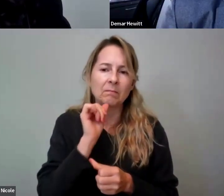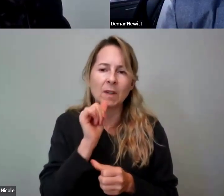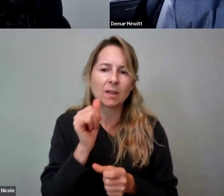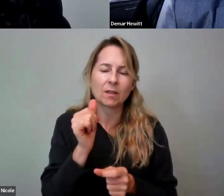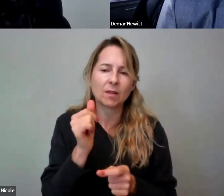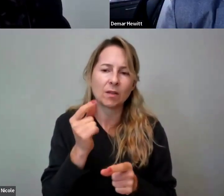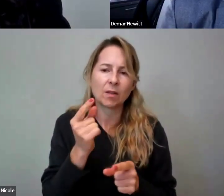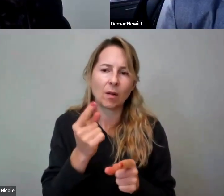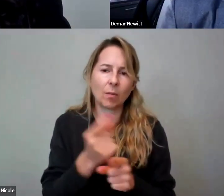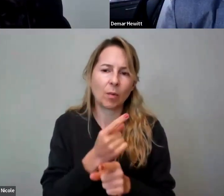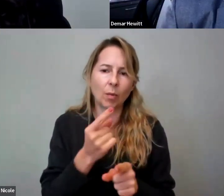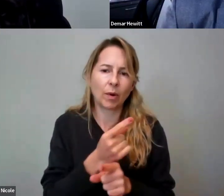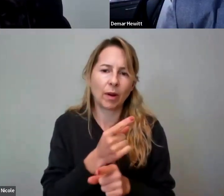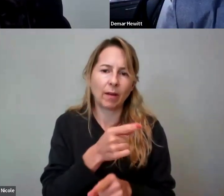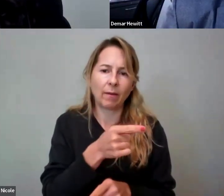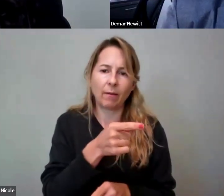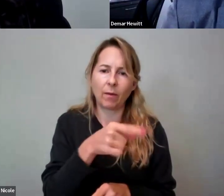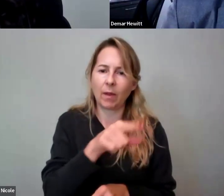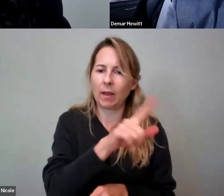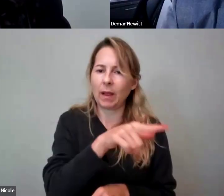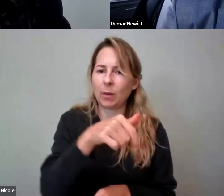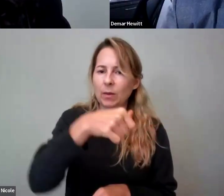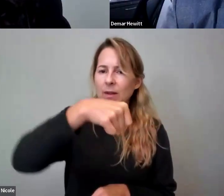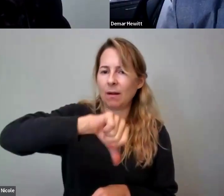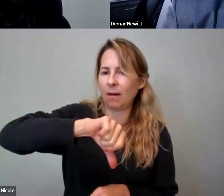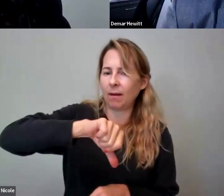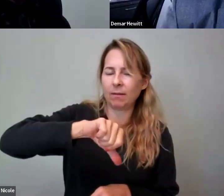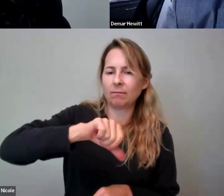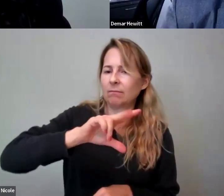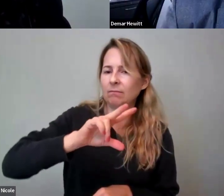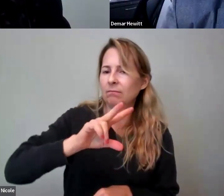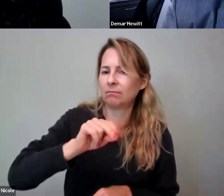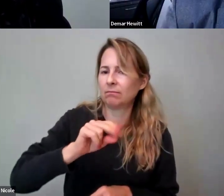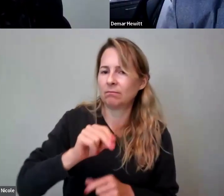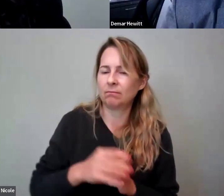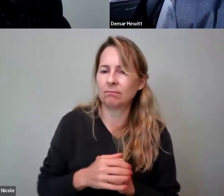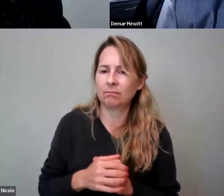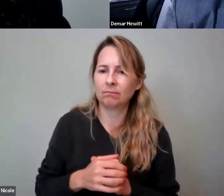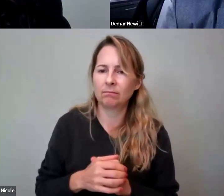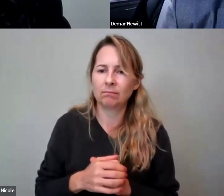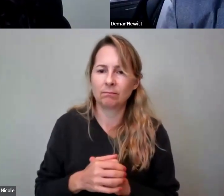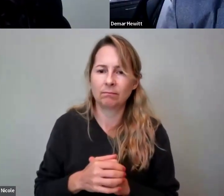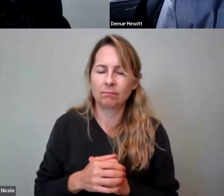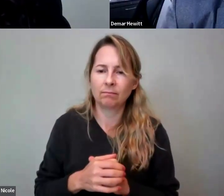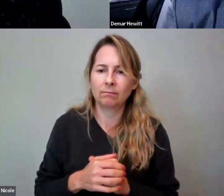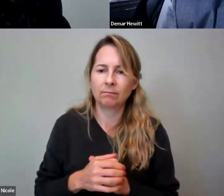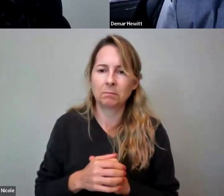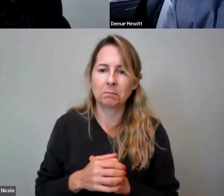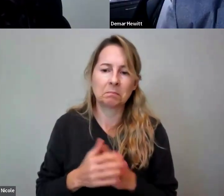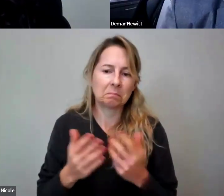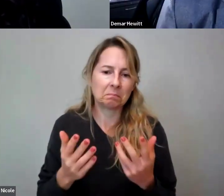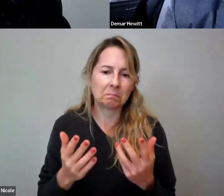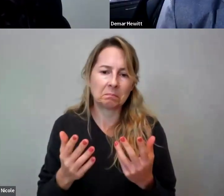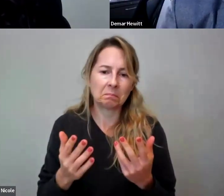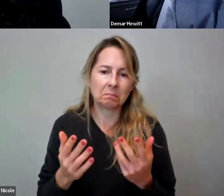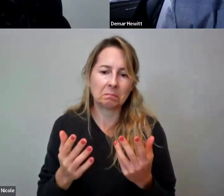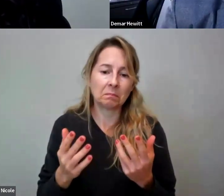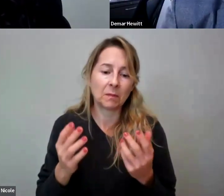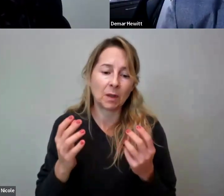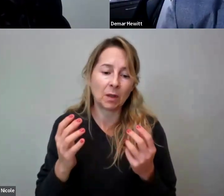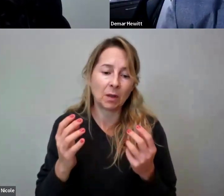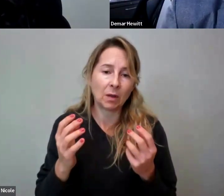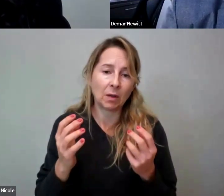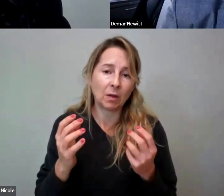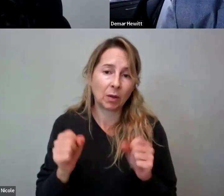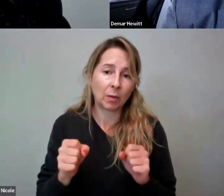simply deny the request for accommodation because your permit has expired. It could be that I no longer require a